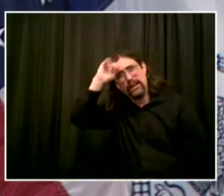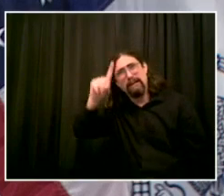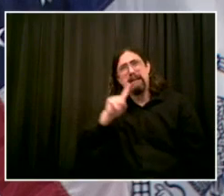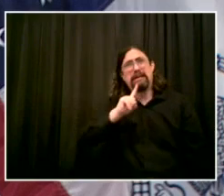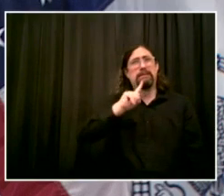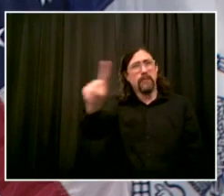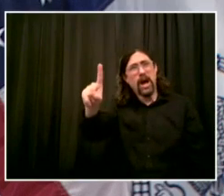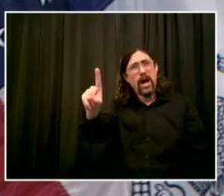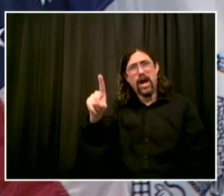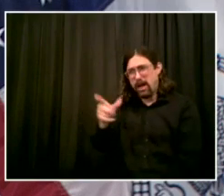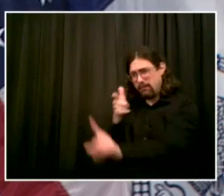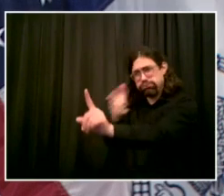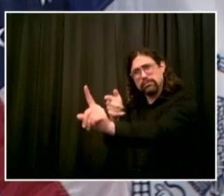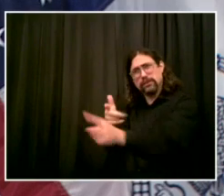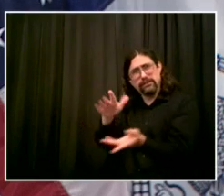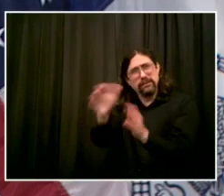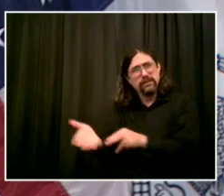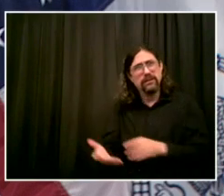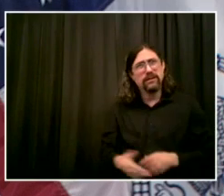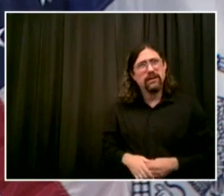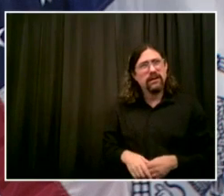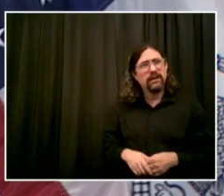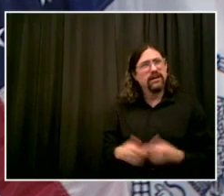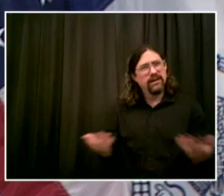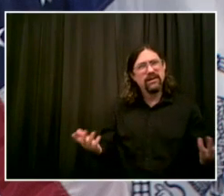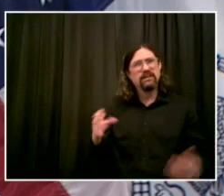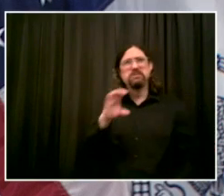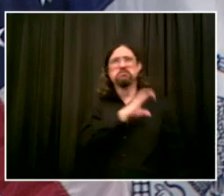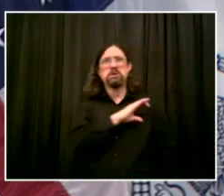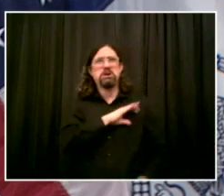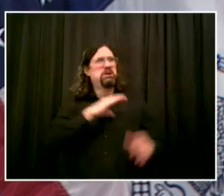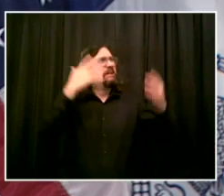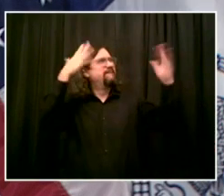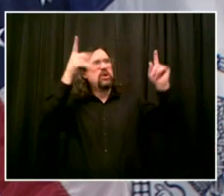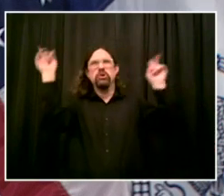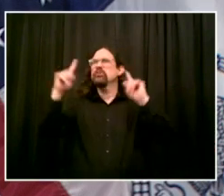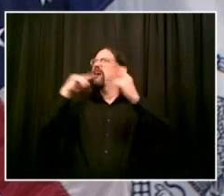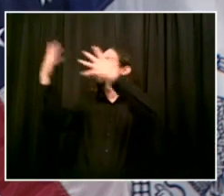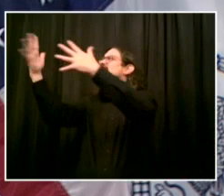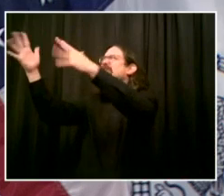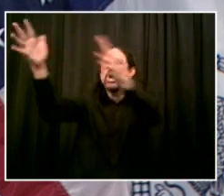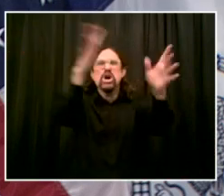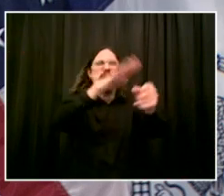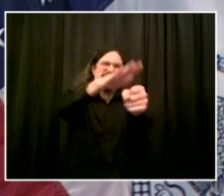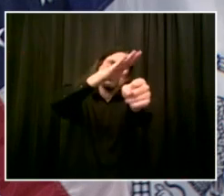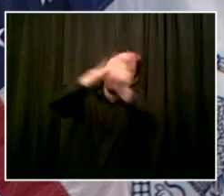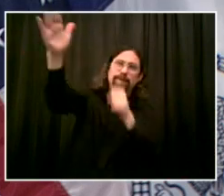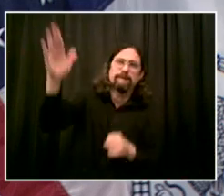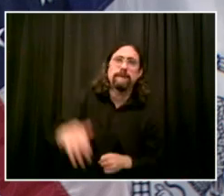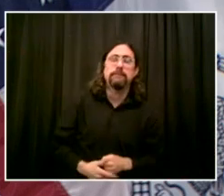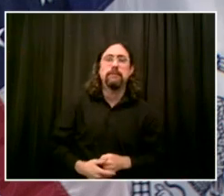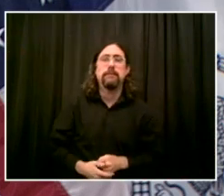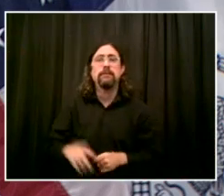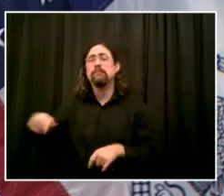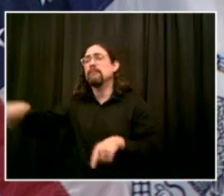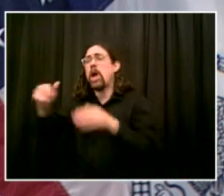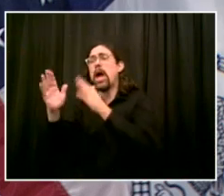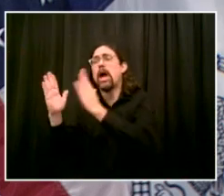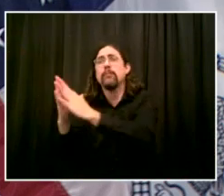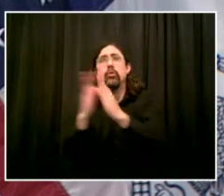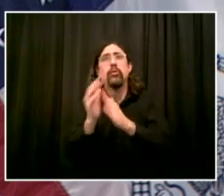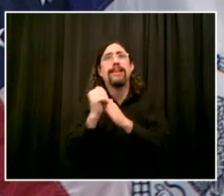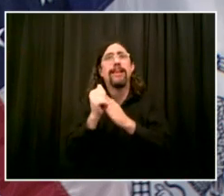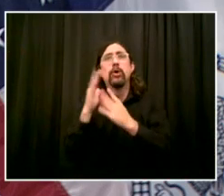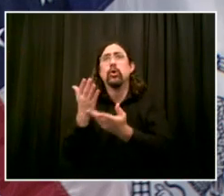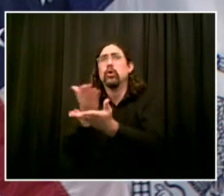your message, a very forceful message to say this is enough? Juliet, I've said it so many times, and I'll